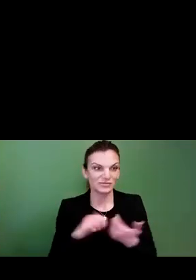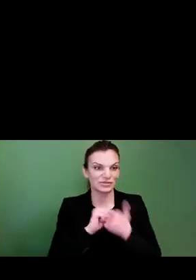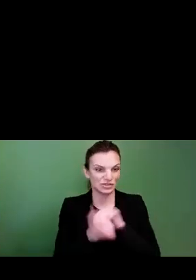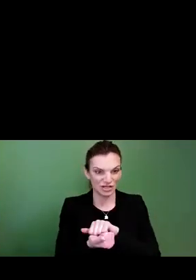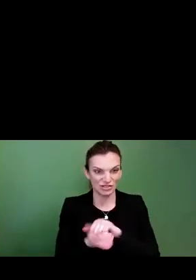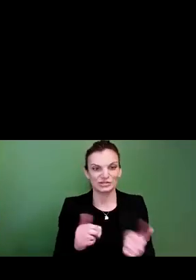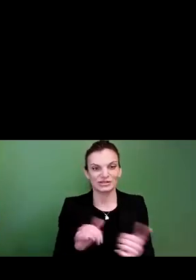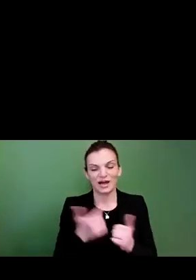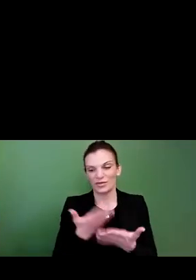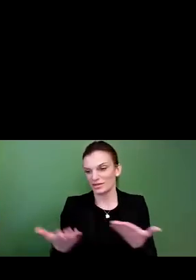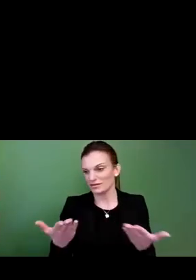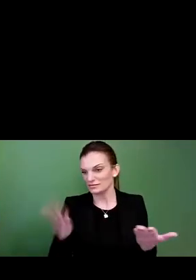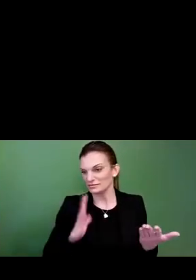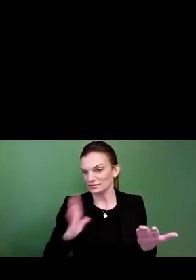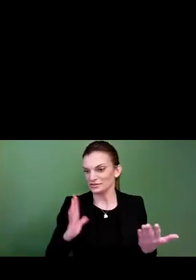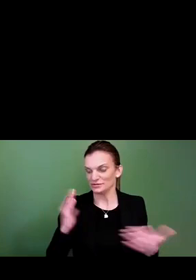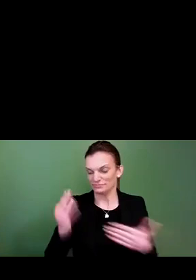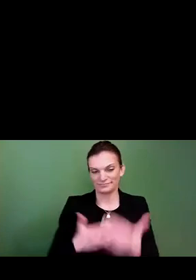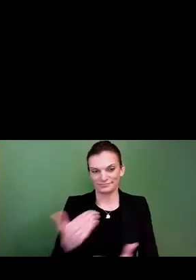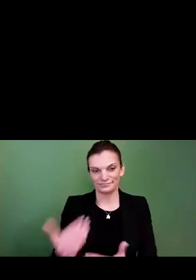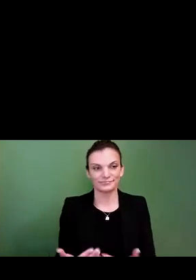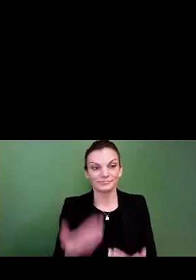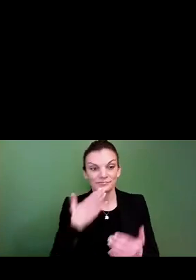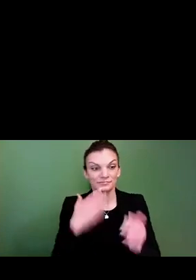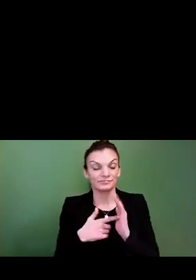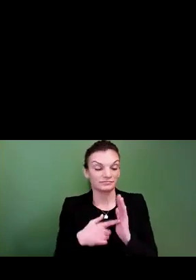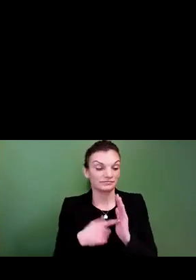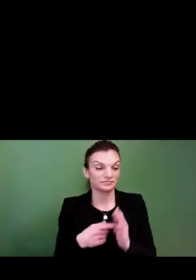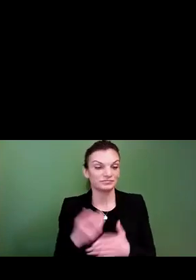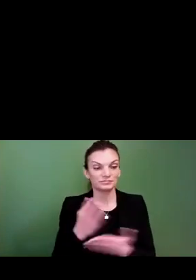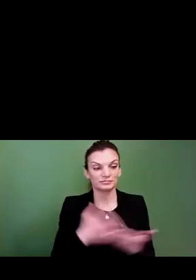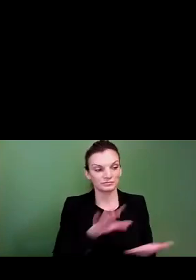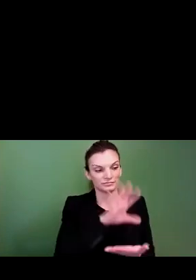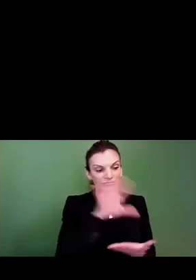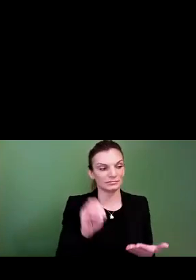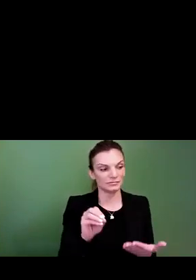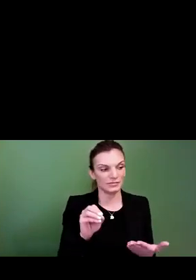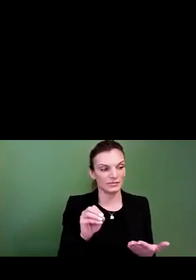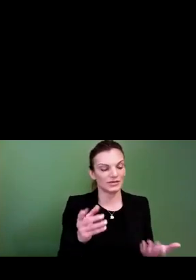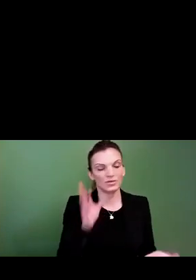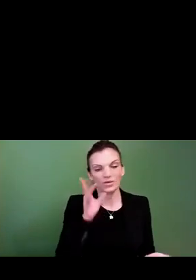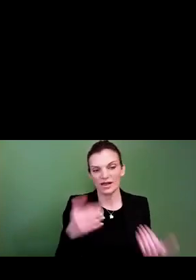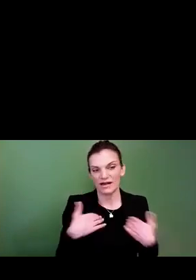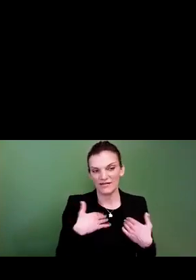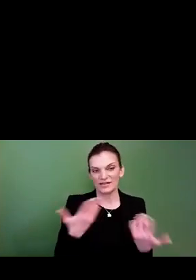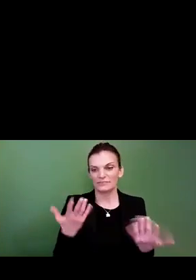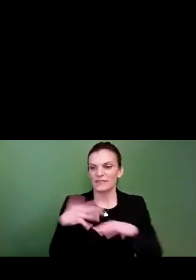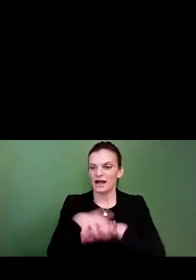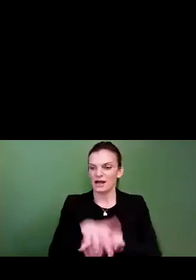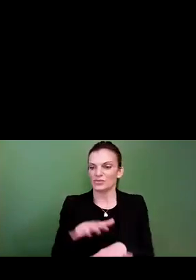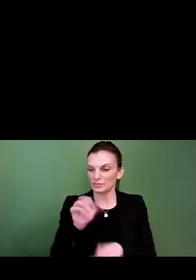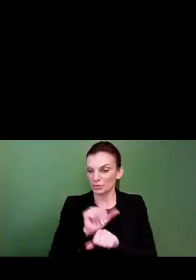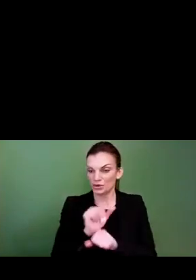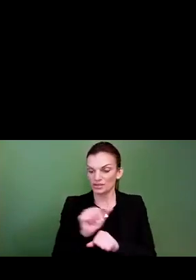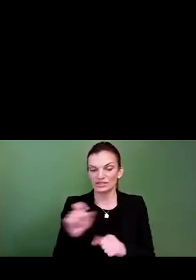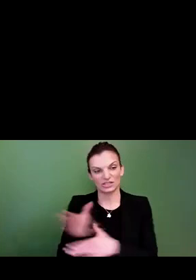to operate. For example, some companies may encourage hybrid employees to use a shared desk